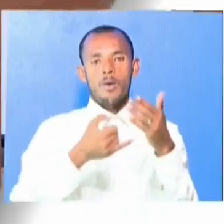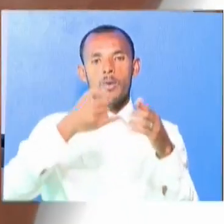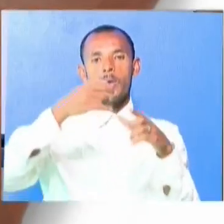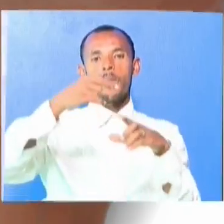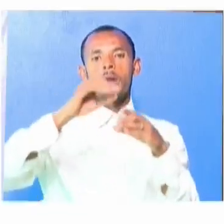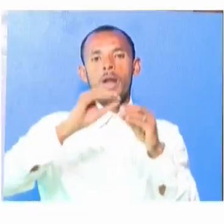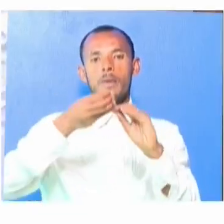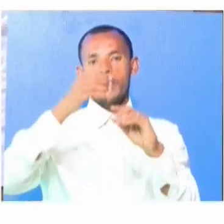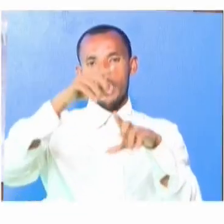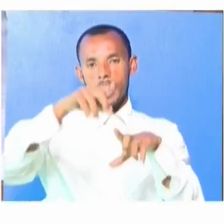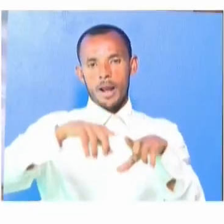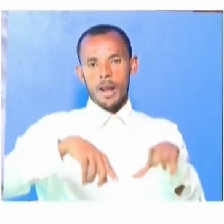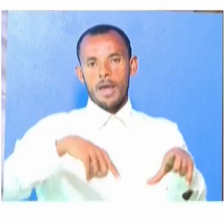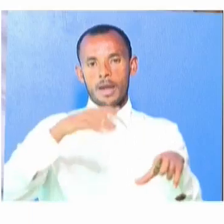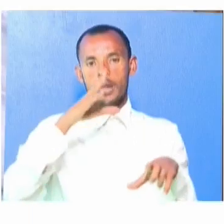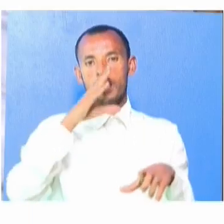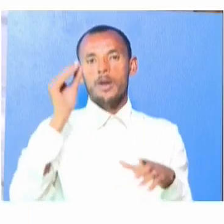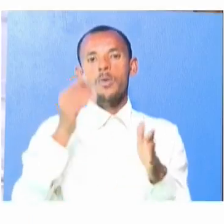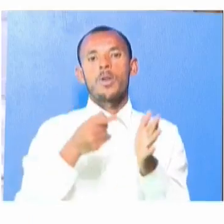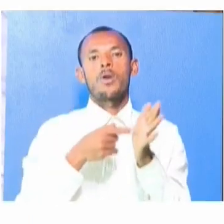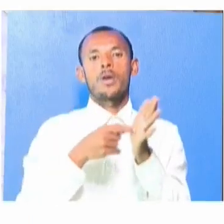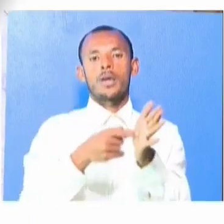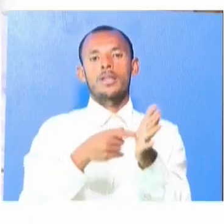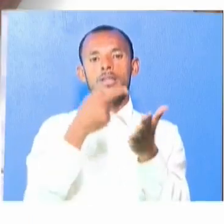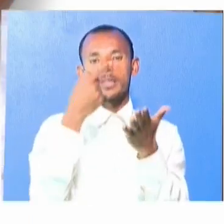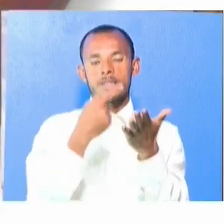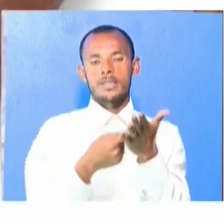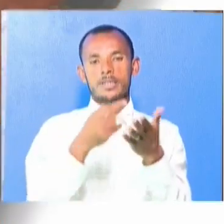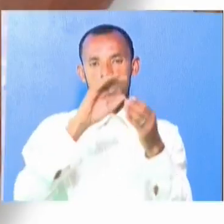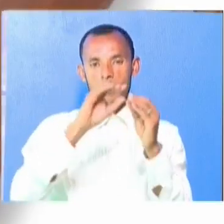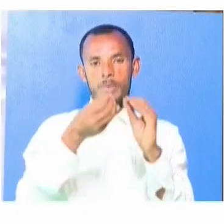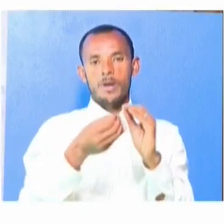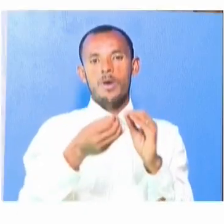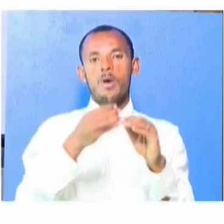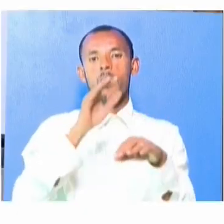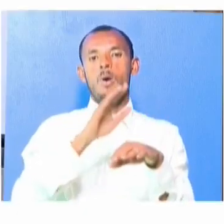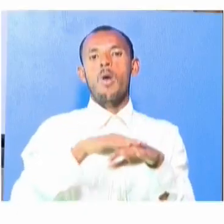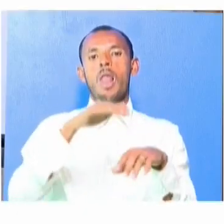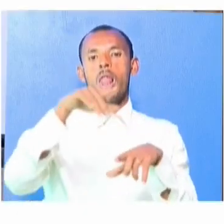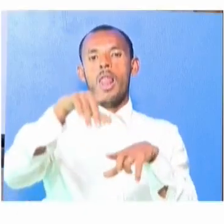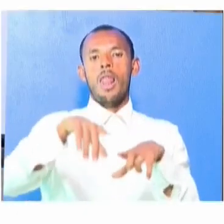and we locate these numbers on number line. Here,